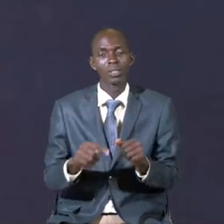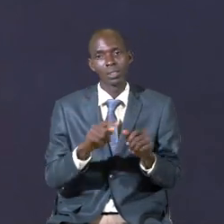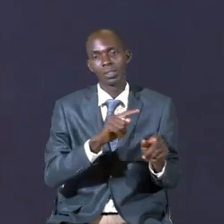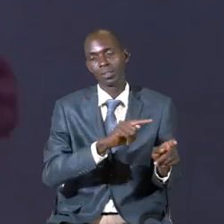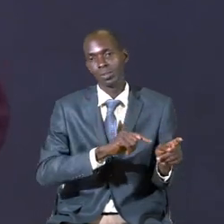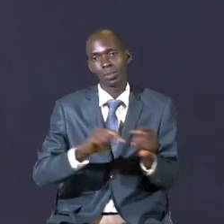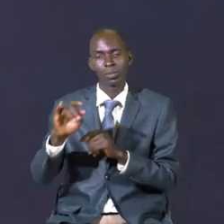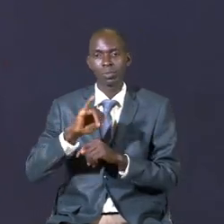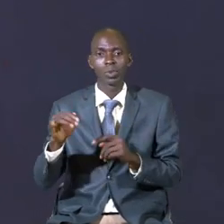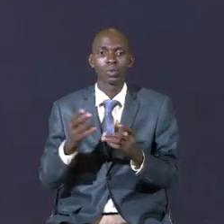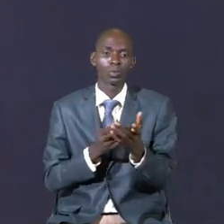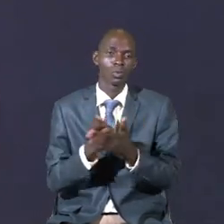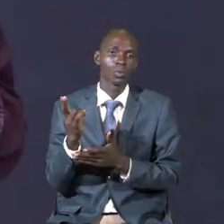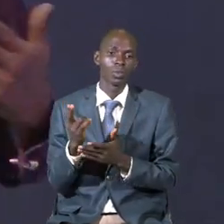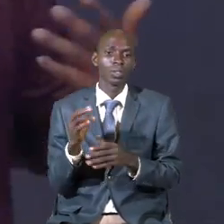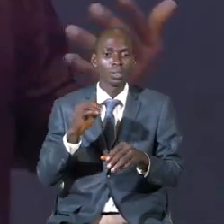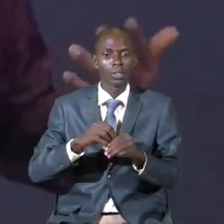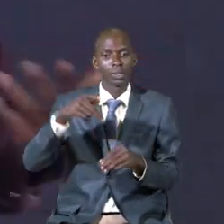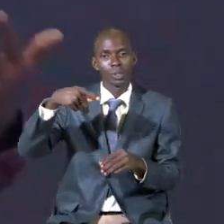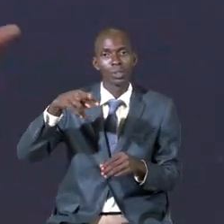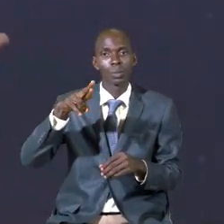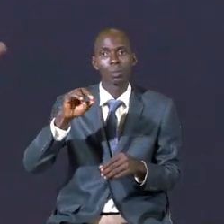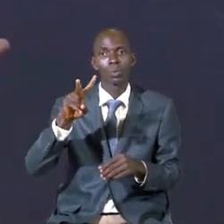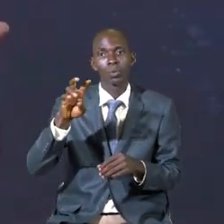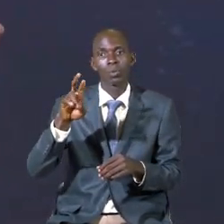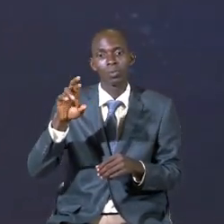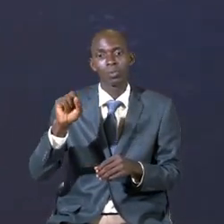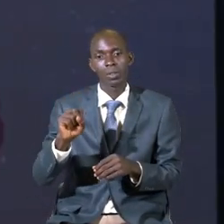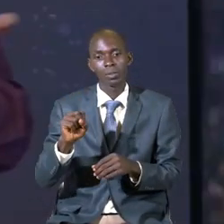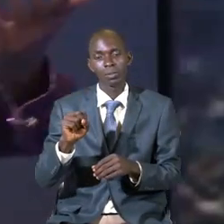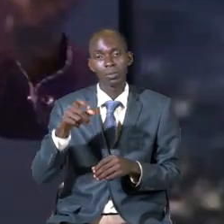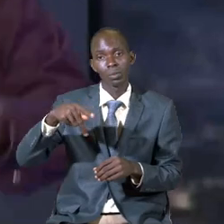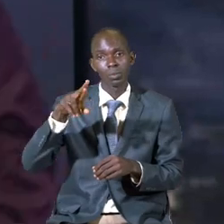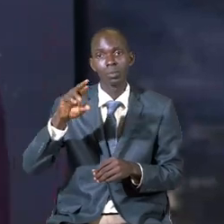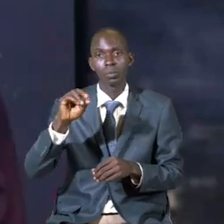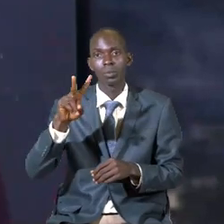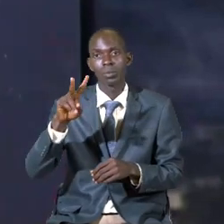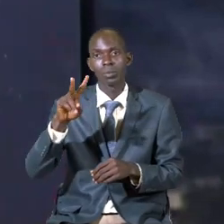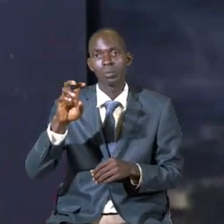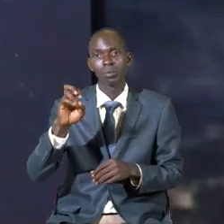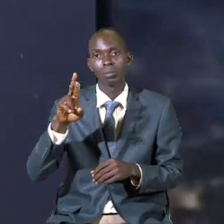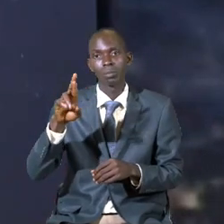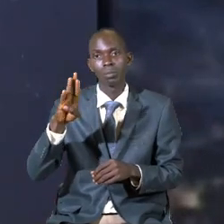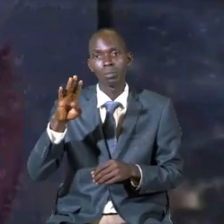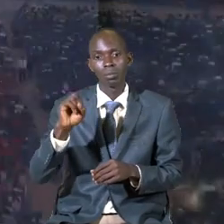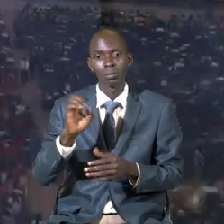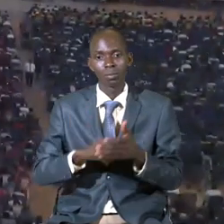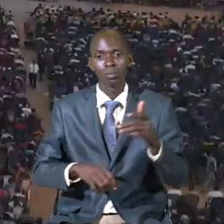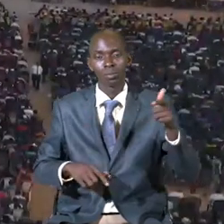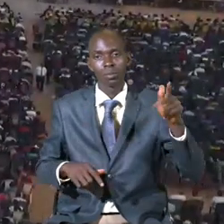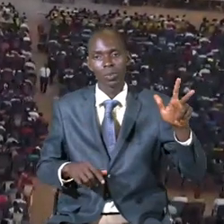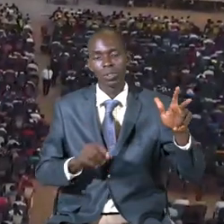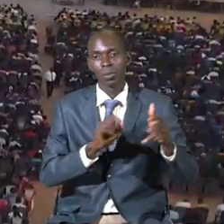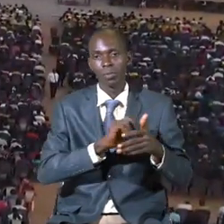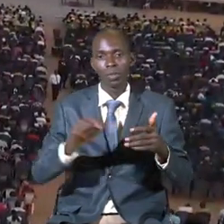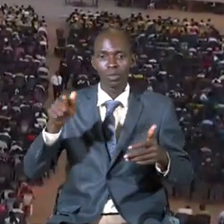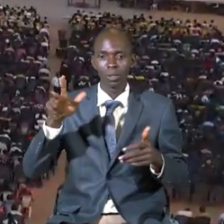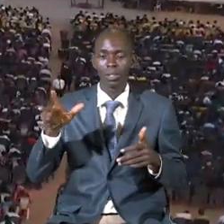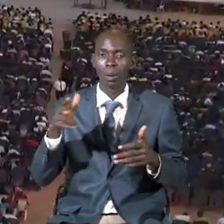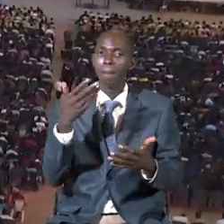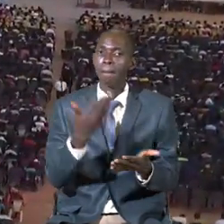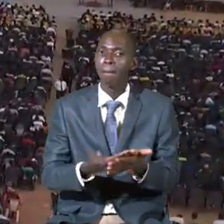23. by the truth and select knowledge also wisdom